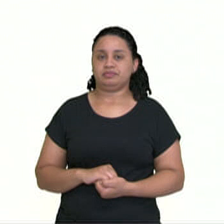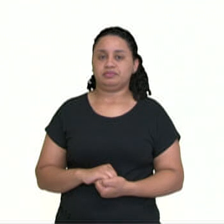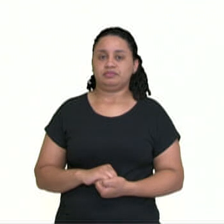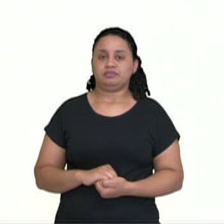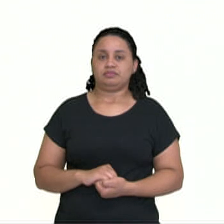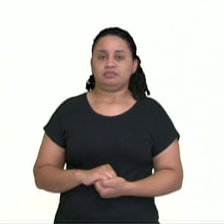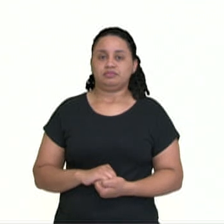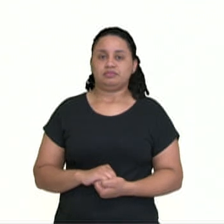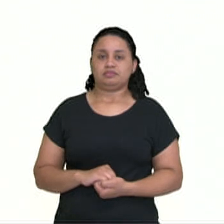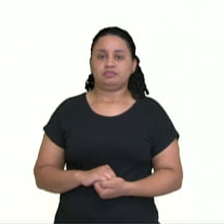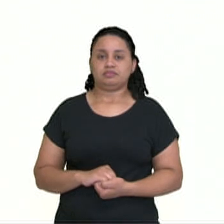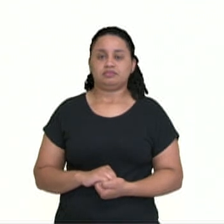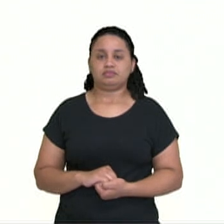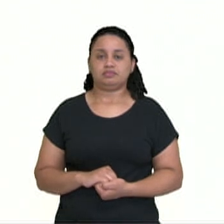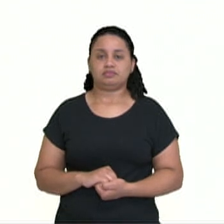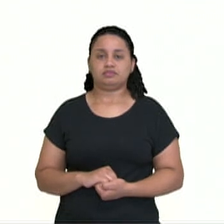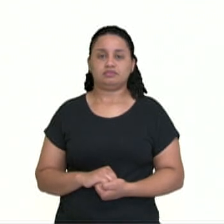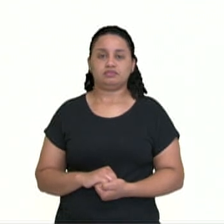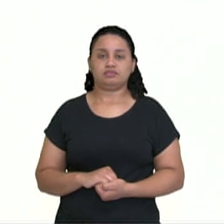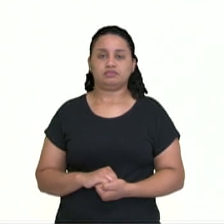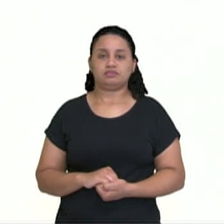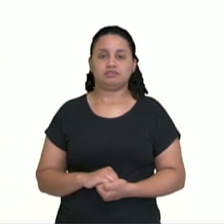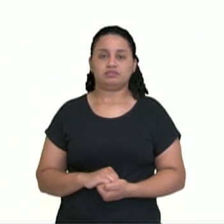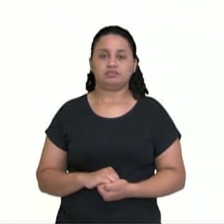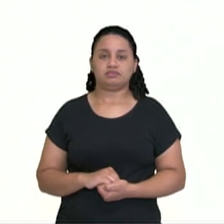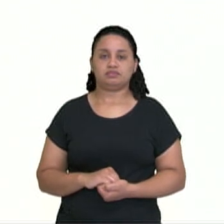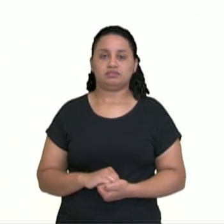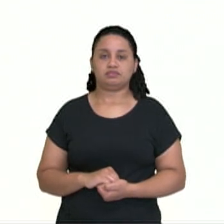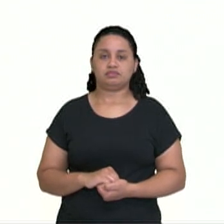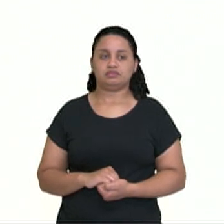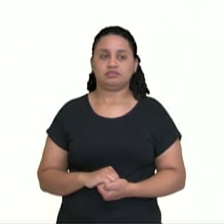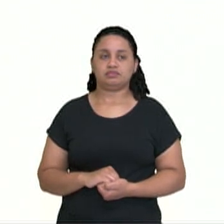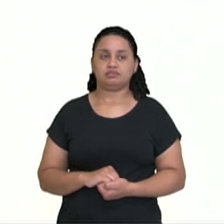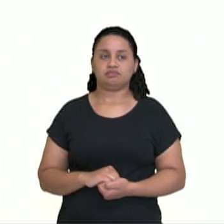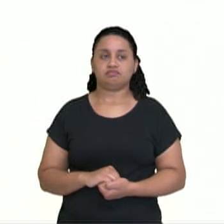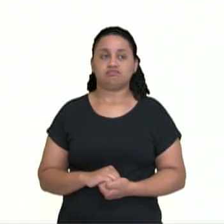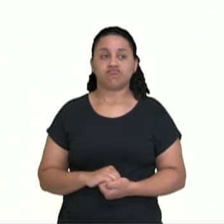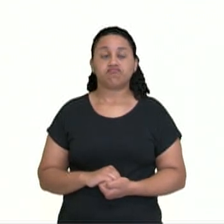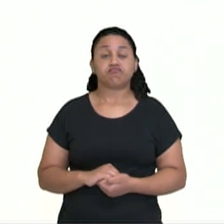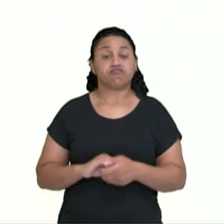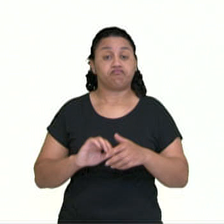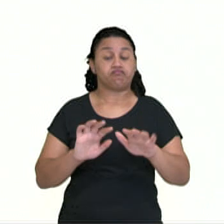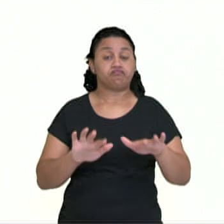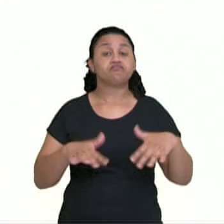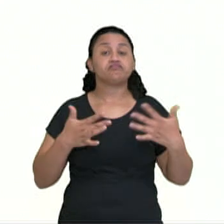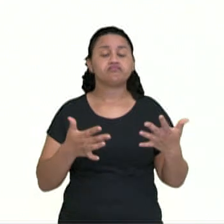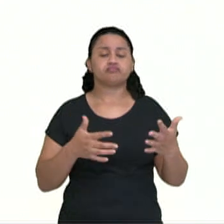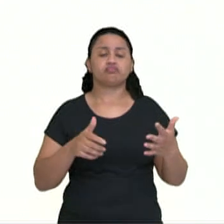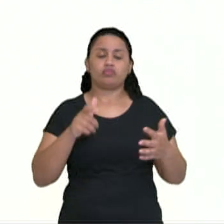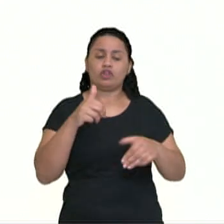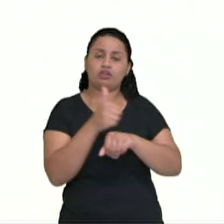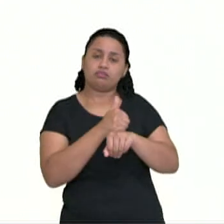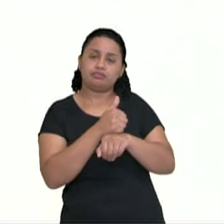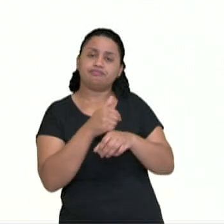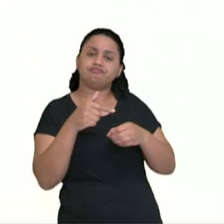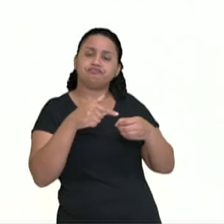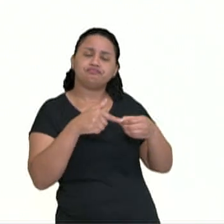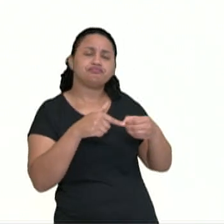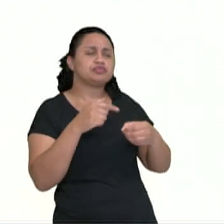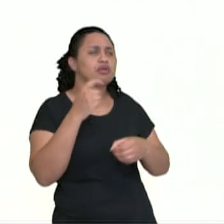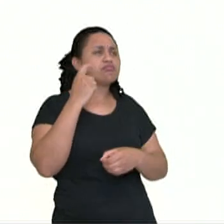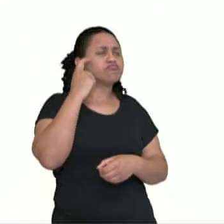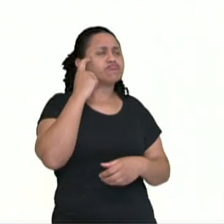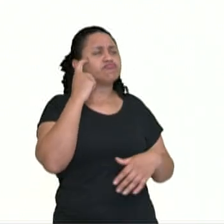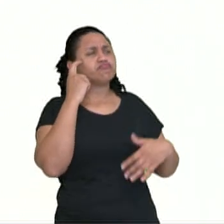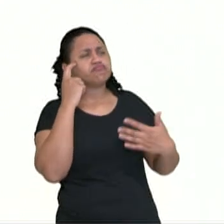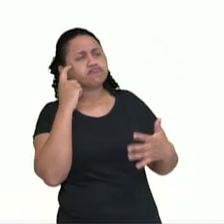and drove off in the direction of the zoo. Então, o frentista pensou um